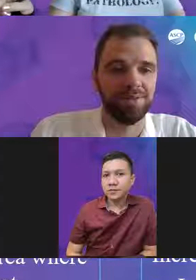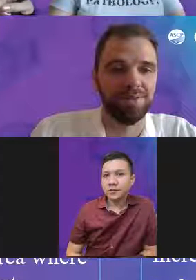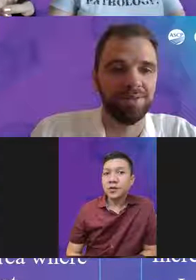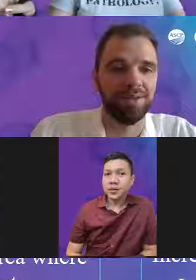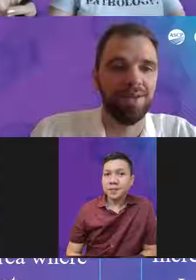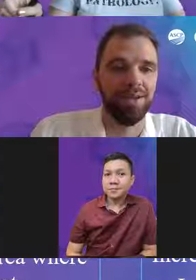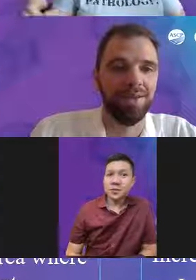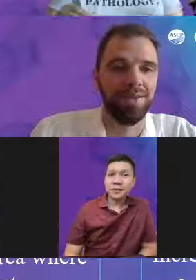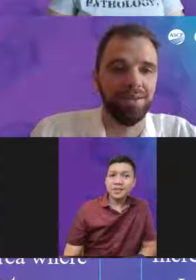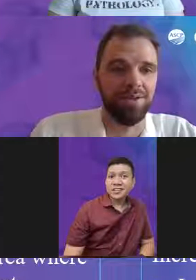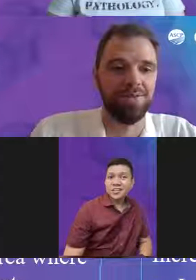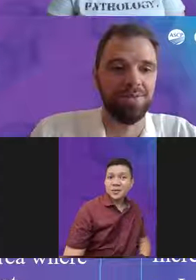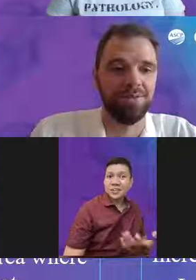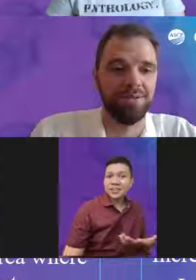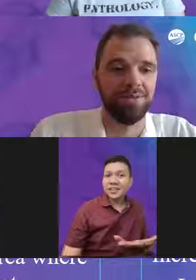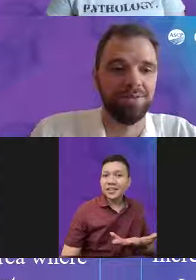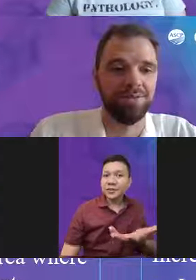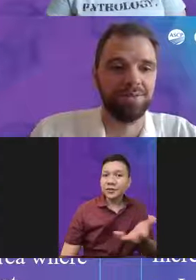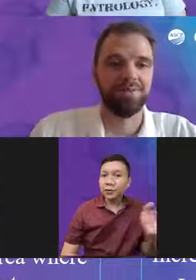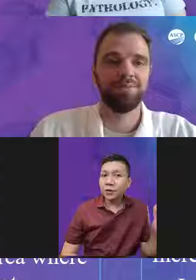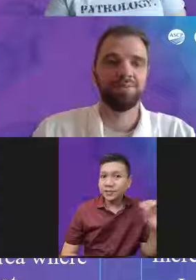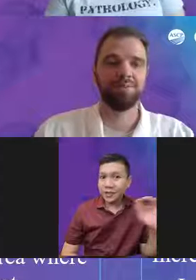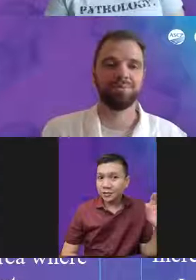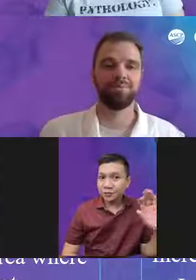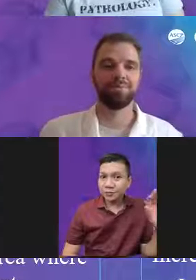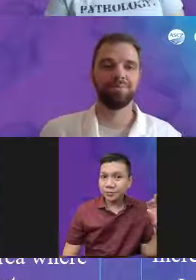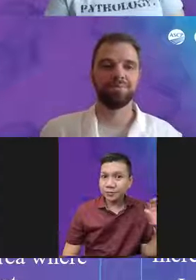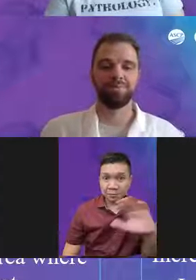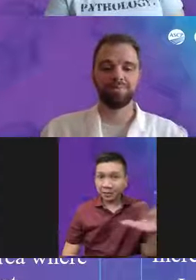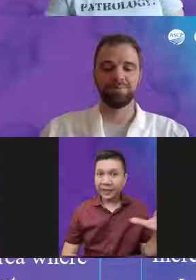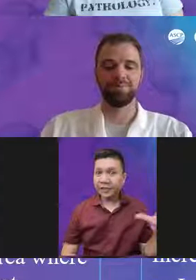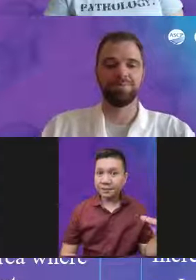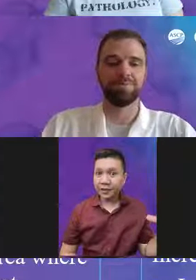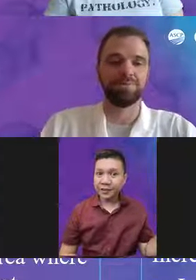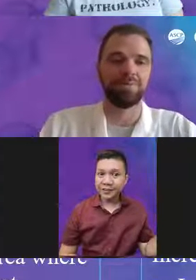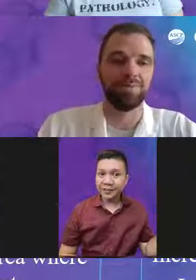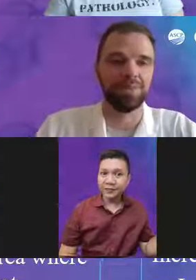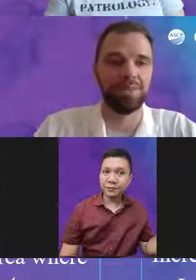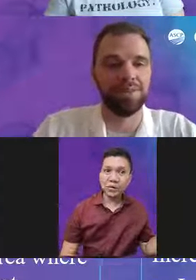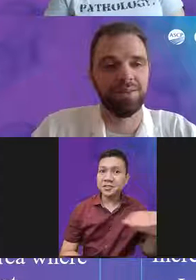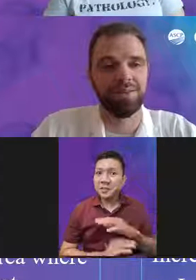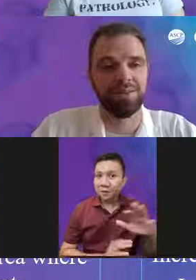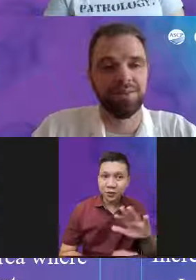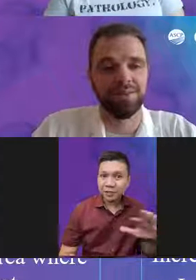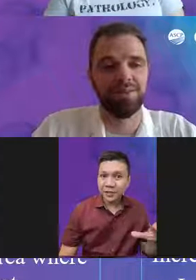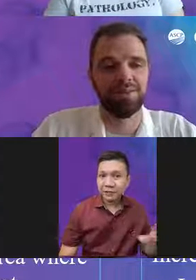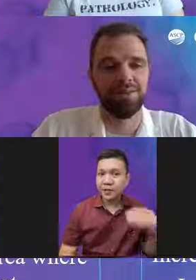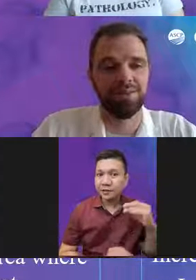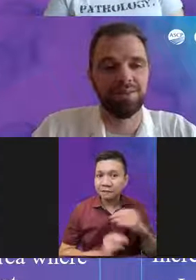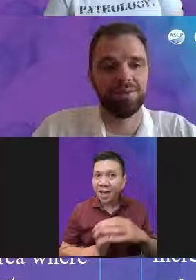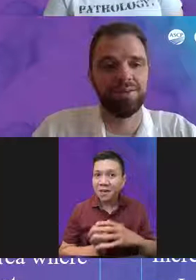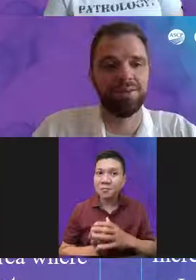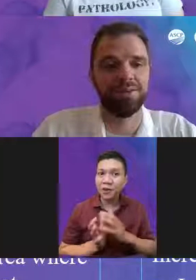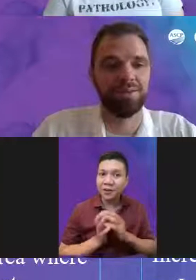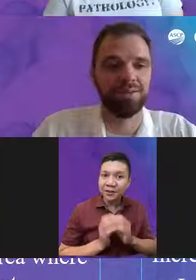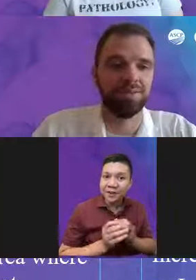both. Right. So yeah. So essentially, you know, the role is not to replace pathologists. No. The role is never to replace.